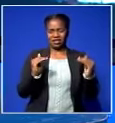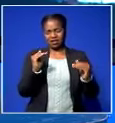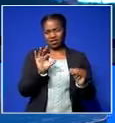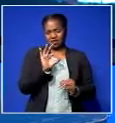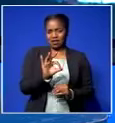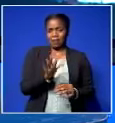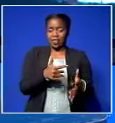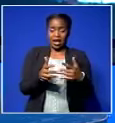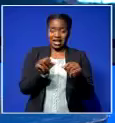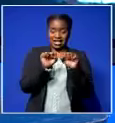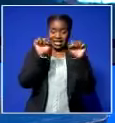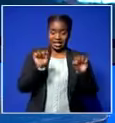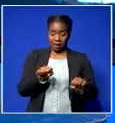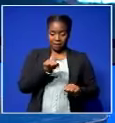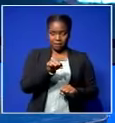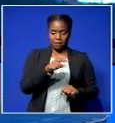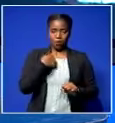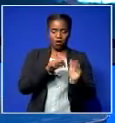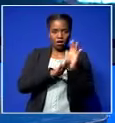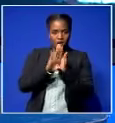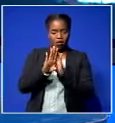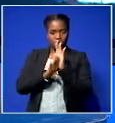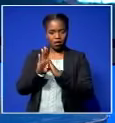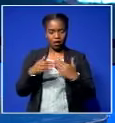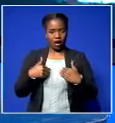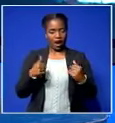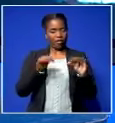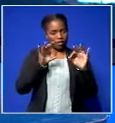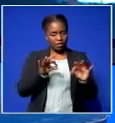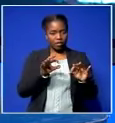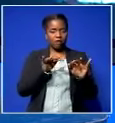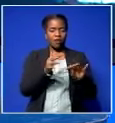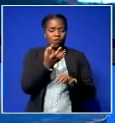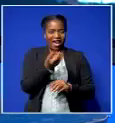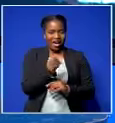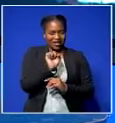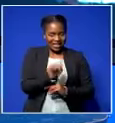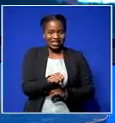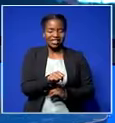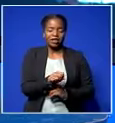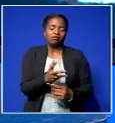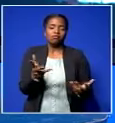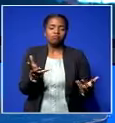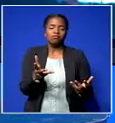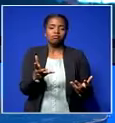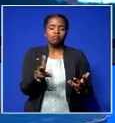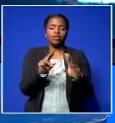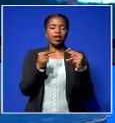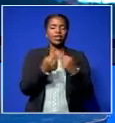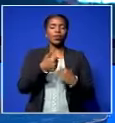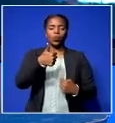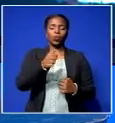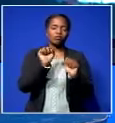So any system that is going to improve healthcare delivery for the broader is a national good.